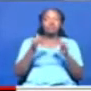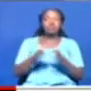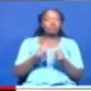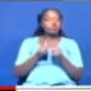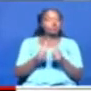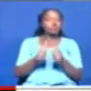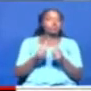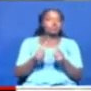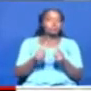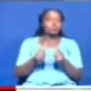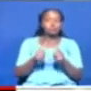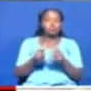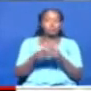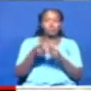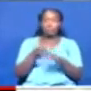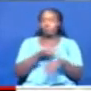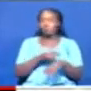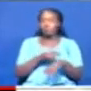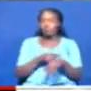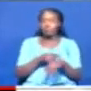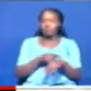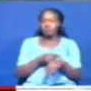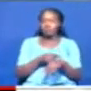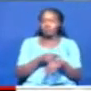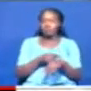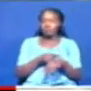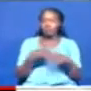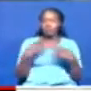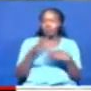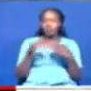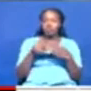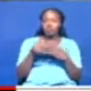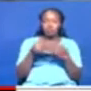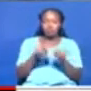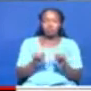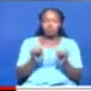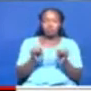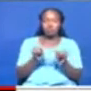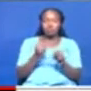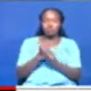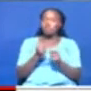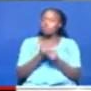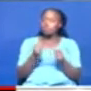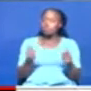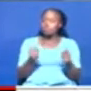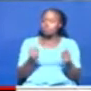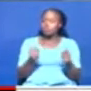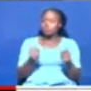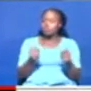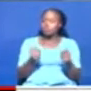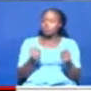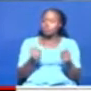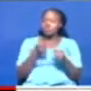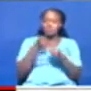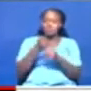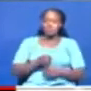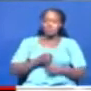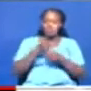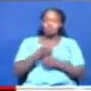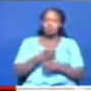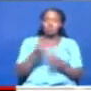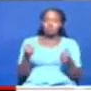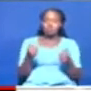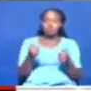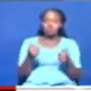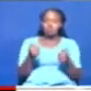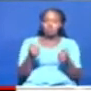we've just started the season. But everybody's trying to get their fitness up. The horses are doing well. It